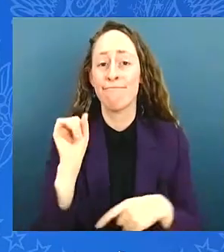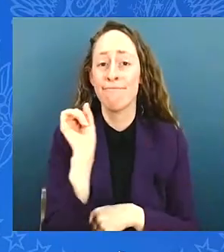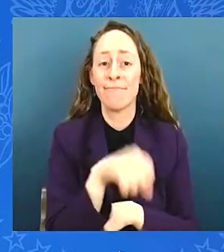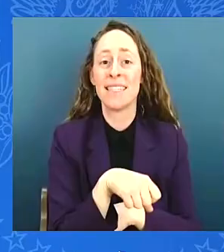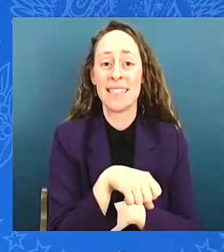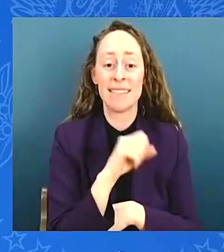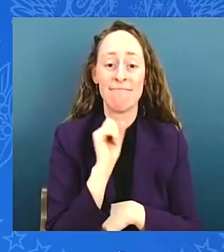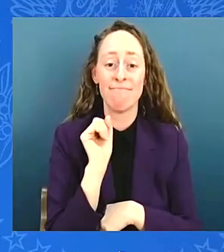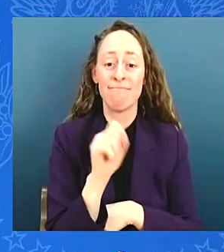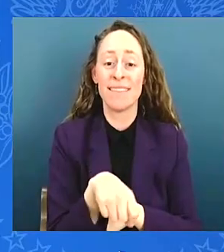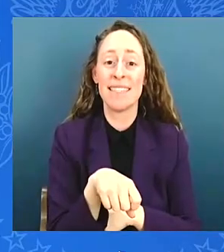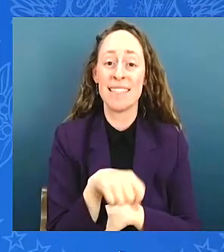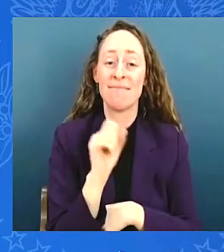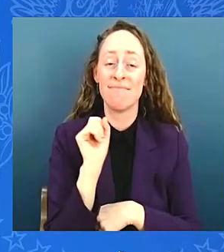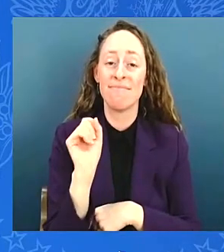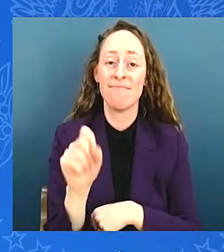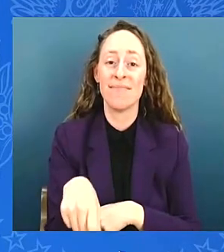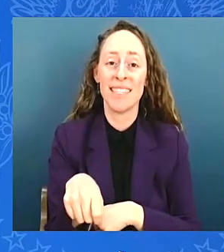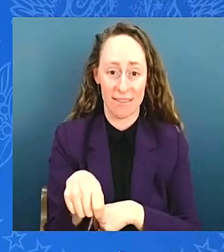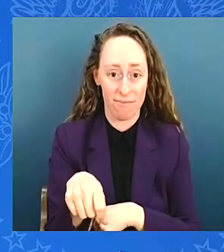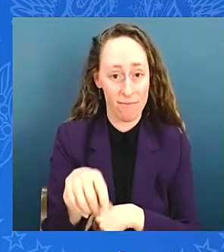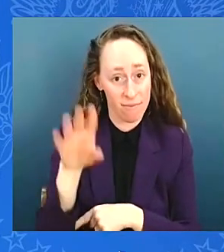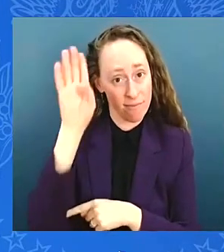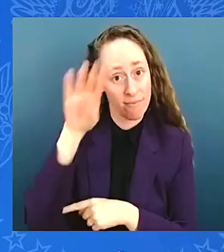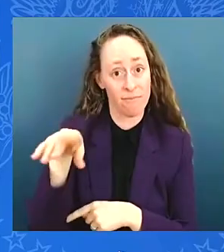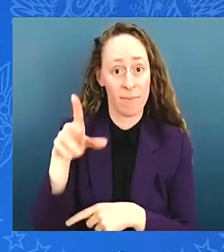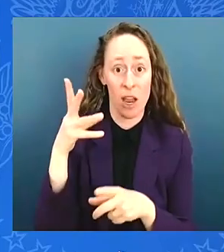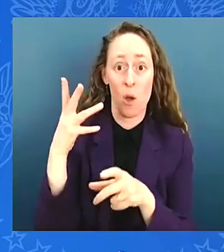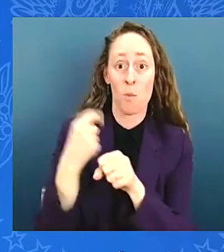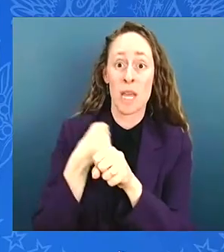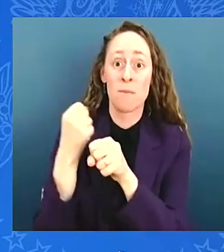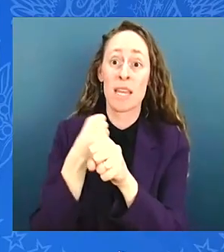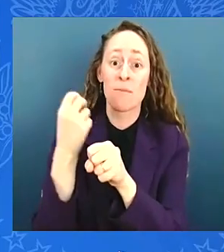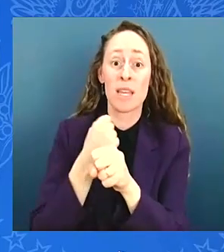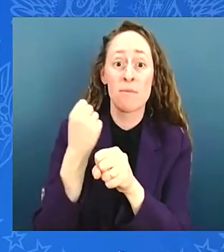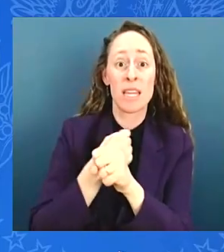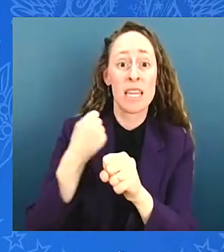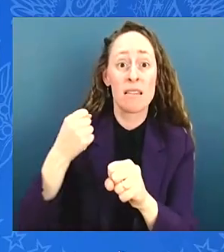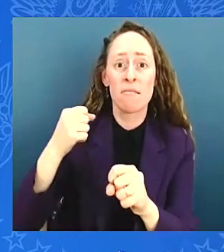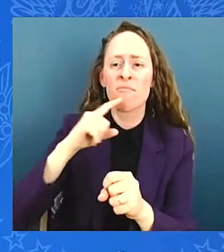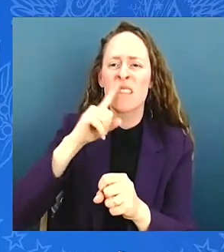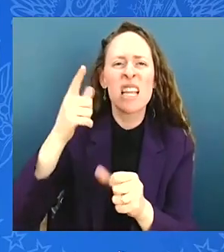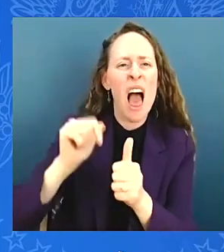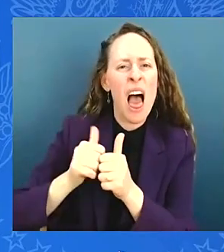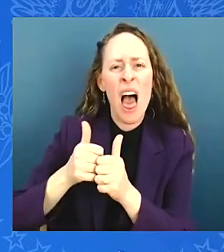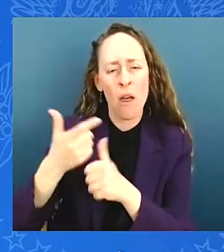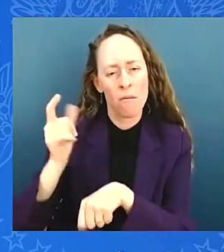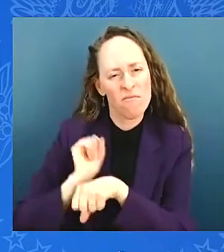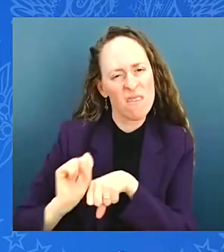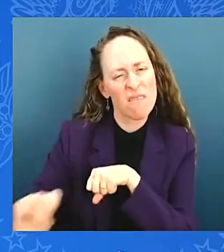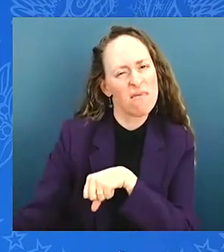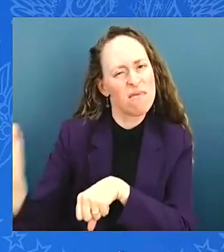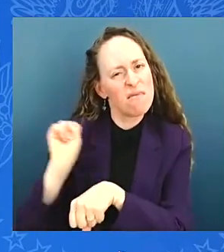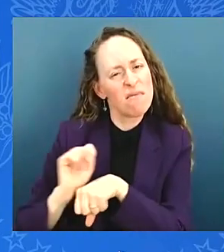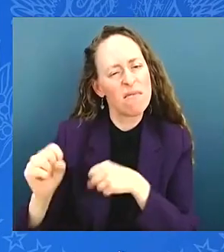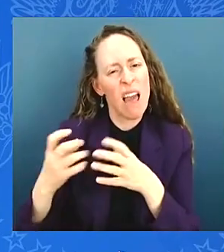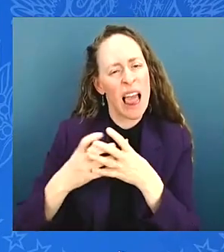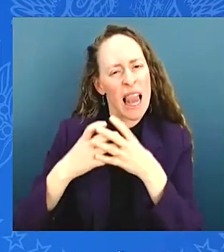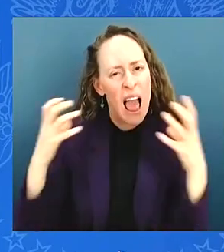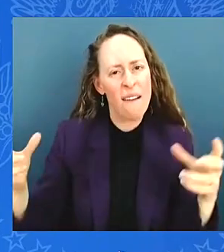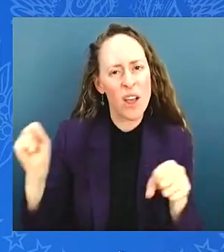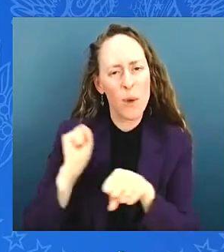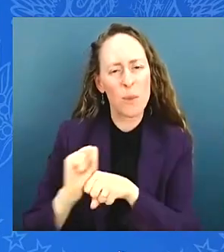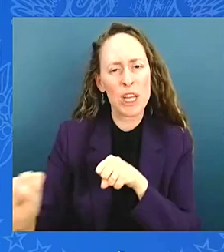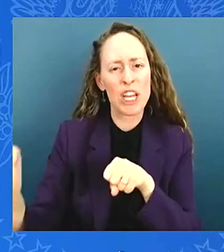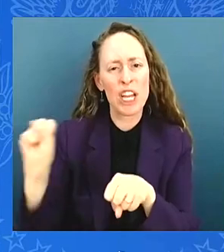work. We know that. Together, you capped off one of the most successful 2-year runs in the history of the sport, ushering in a